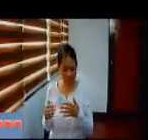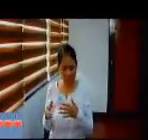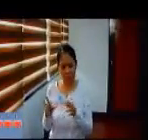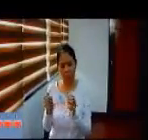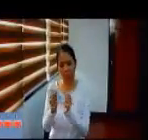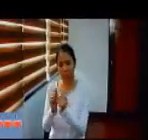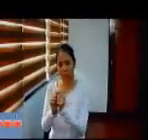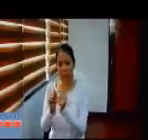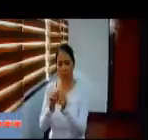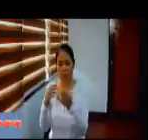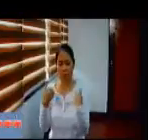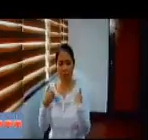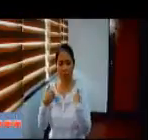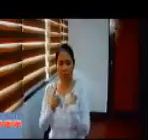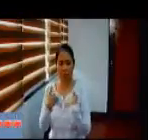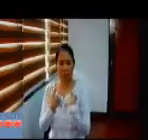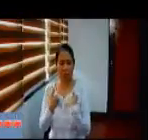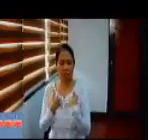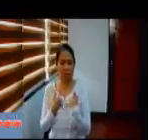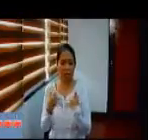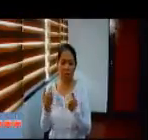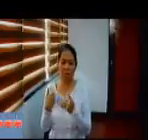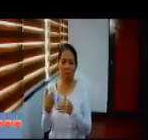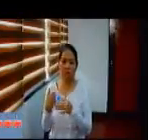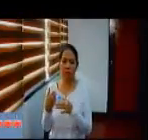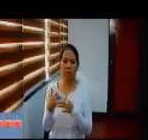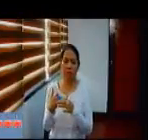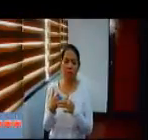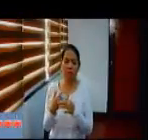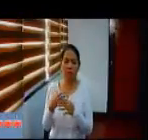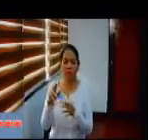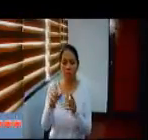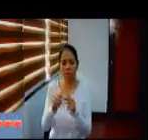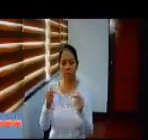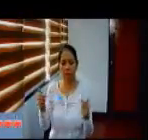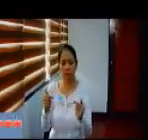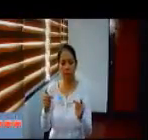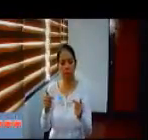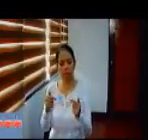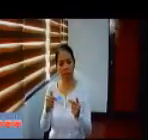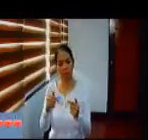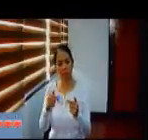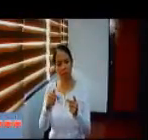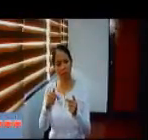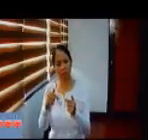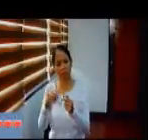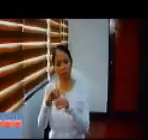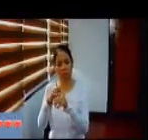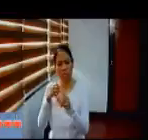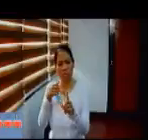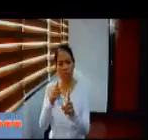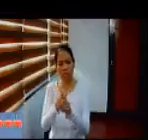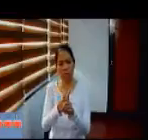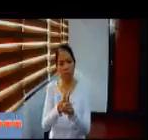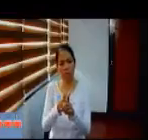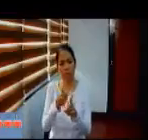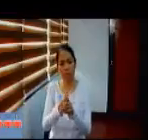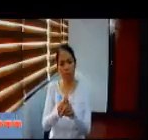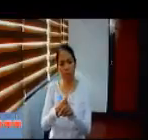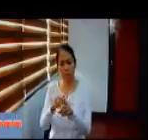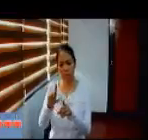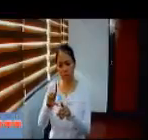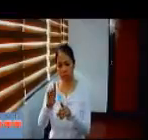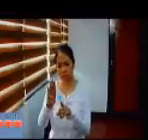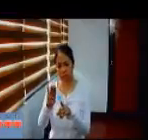that there is definitely a substantial impact on the libido of animals and their